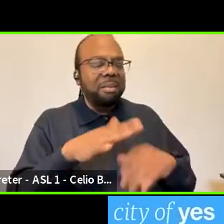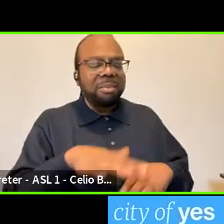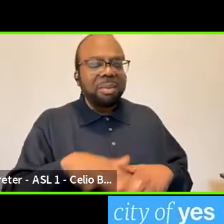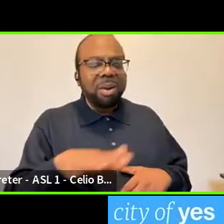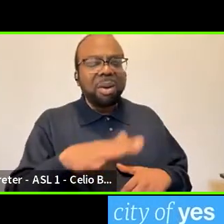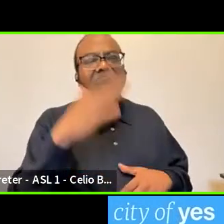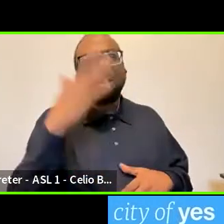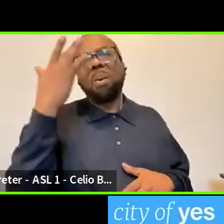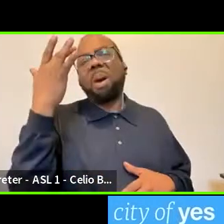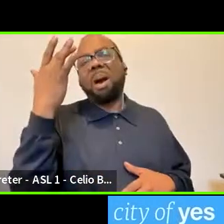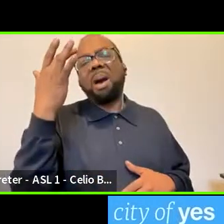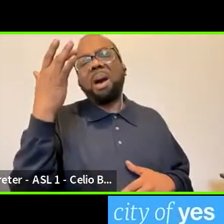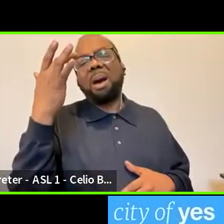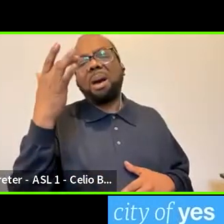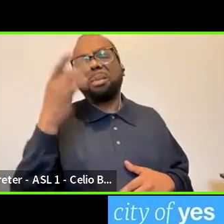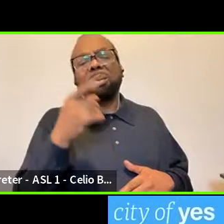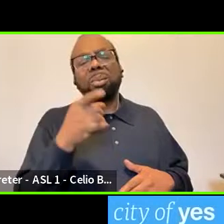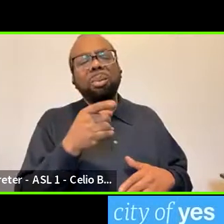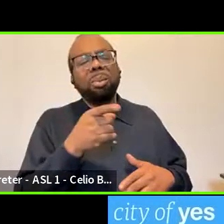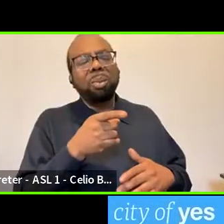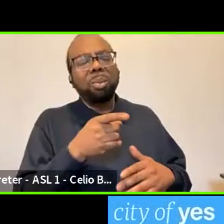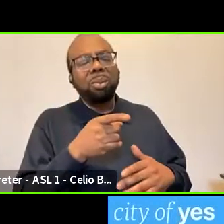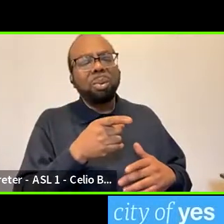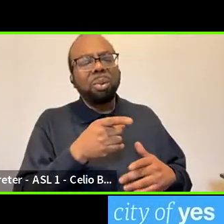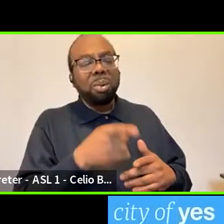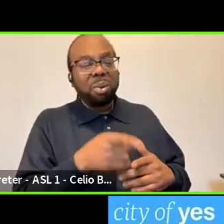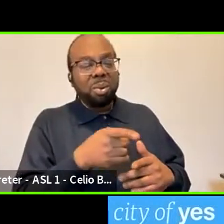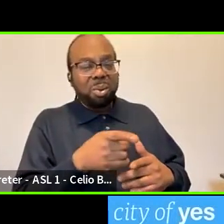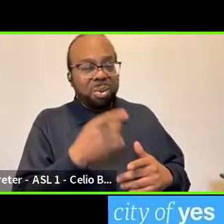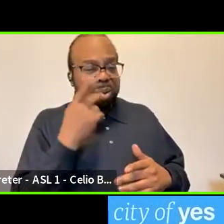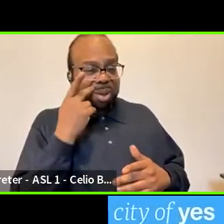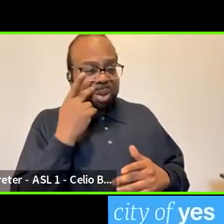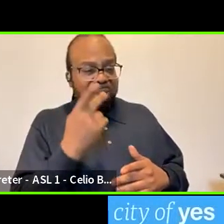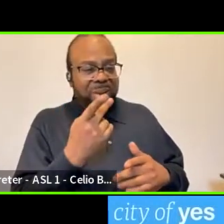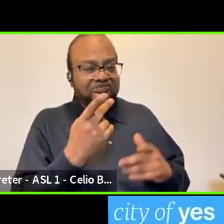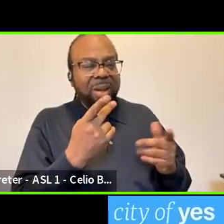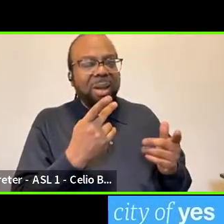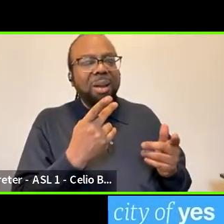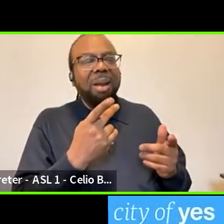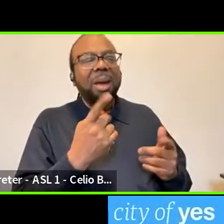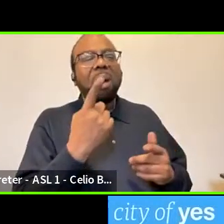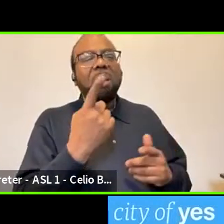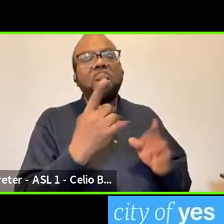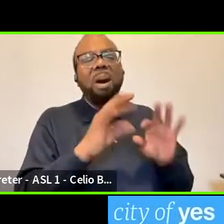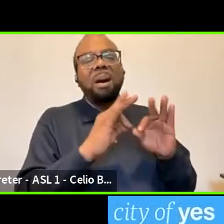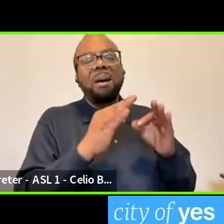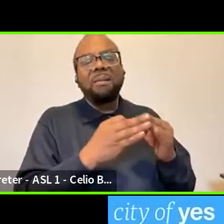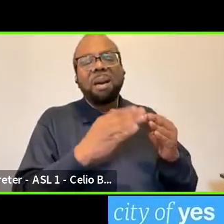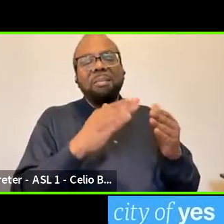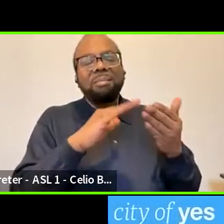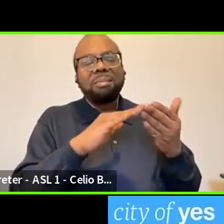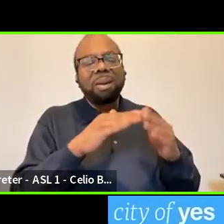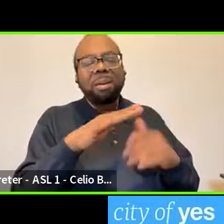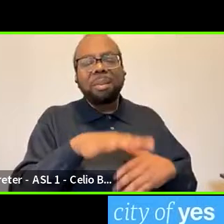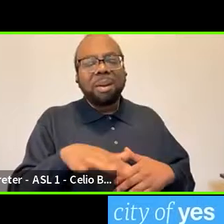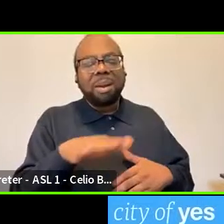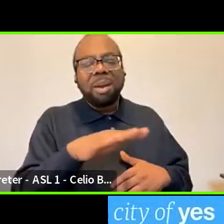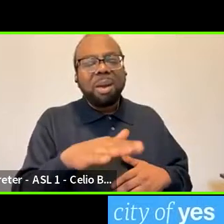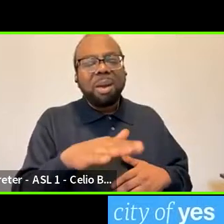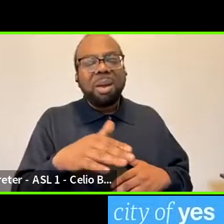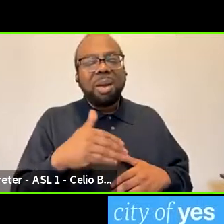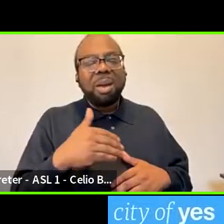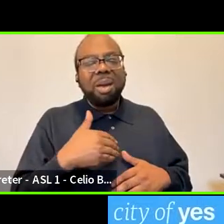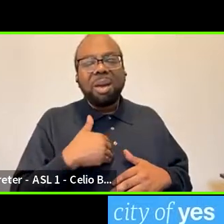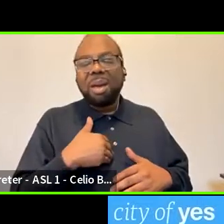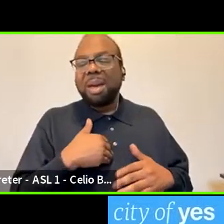are you, um, what, why are you looking at one, uh, one family neighborhoods? They're the true gem of New York